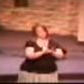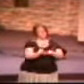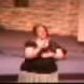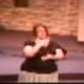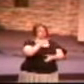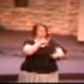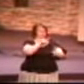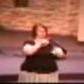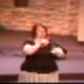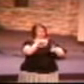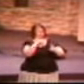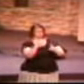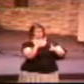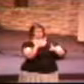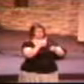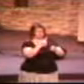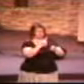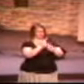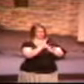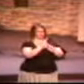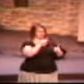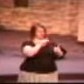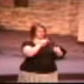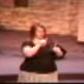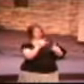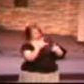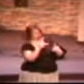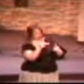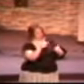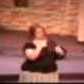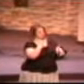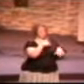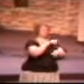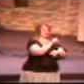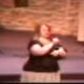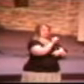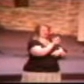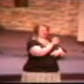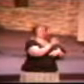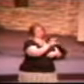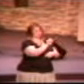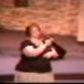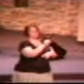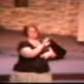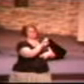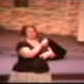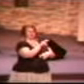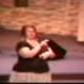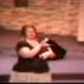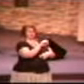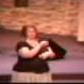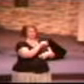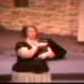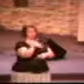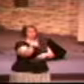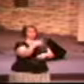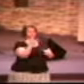perspective changed. I was in San Francisco, and several of you have stood here,